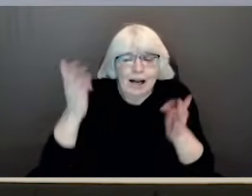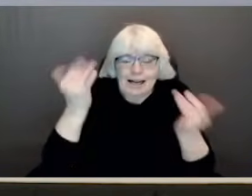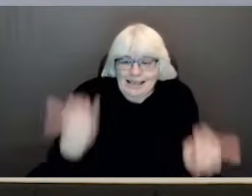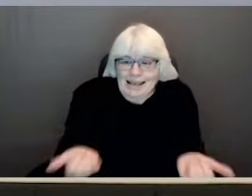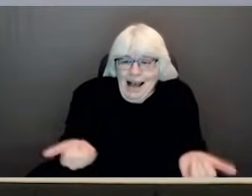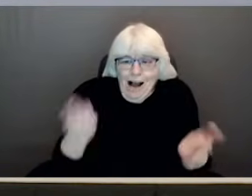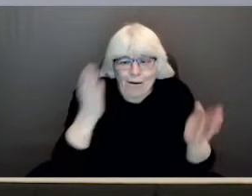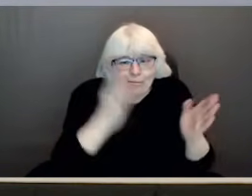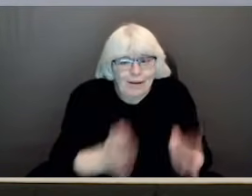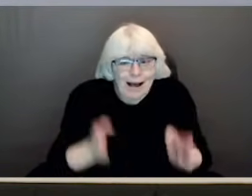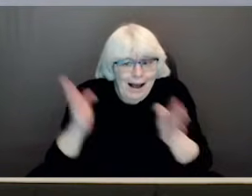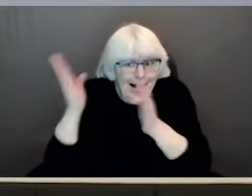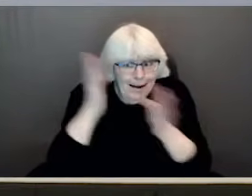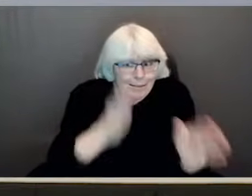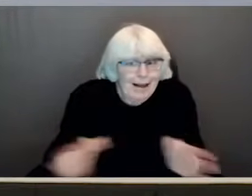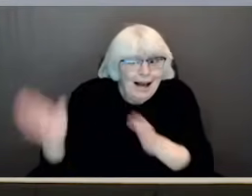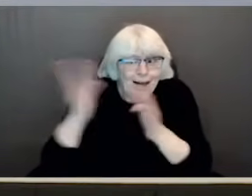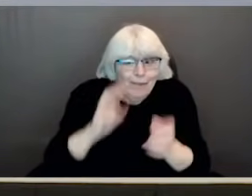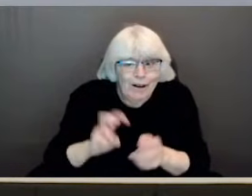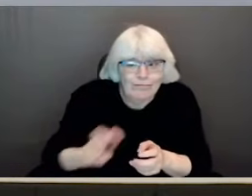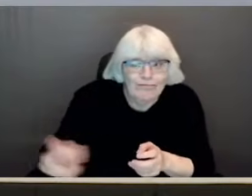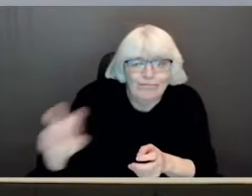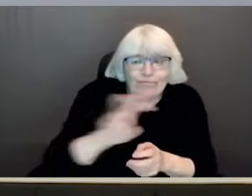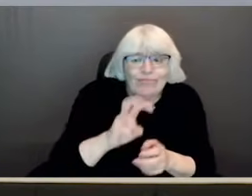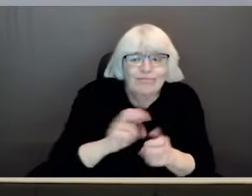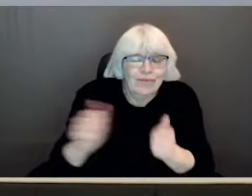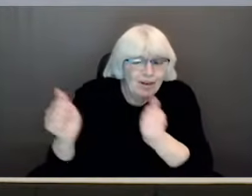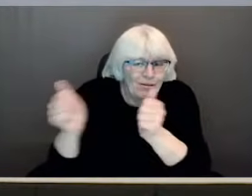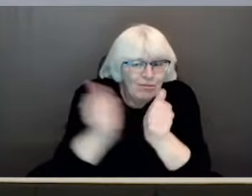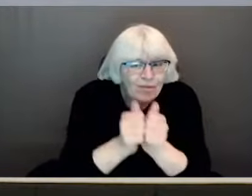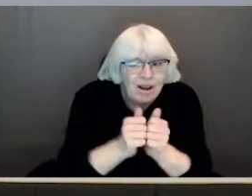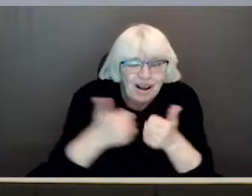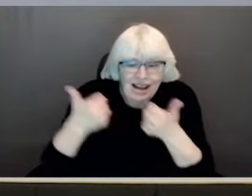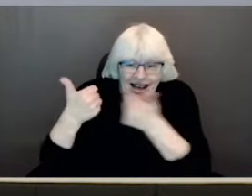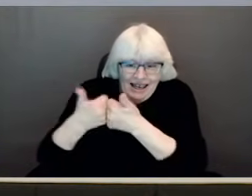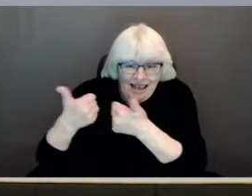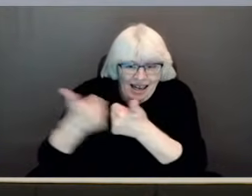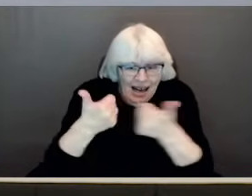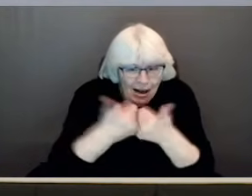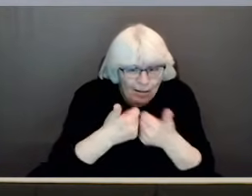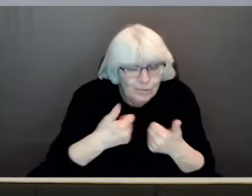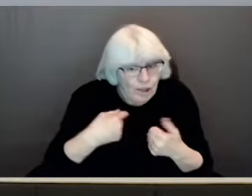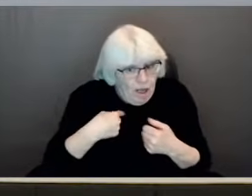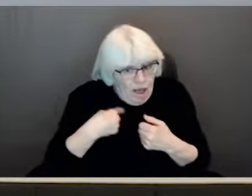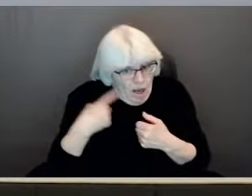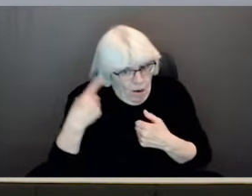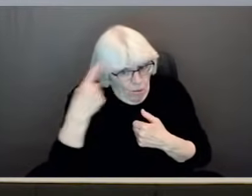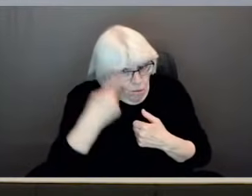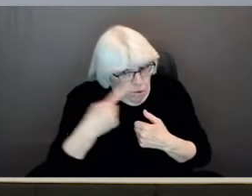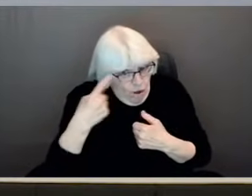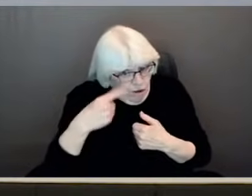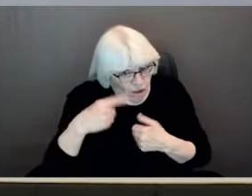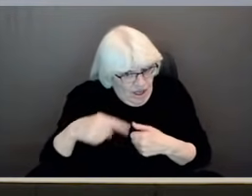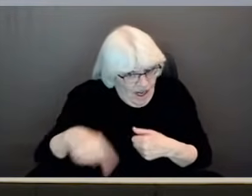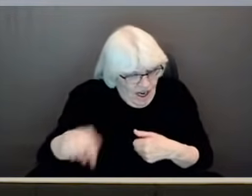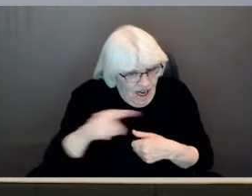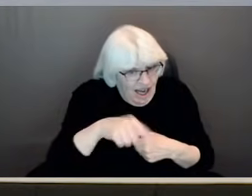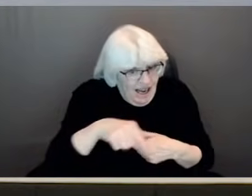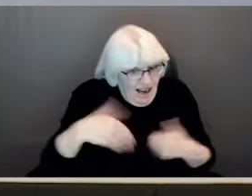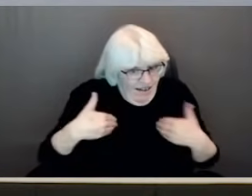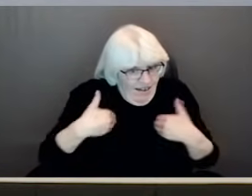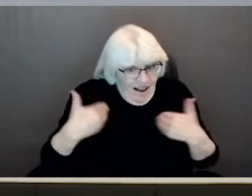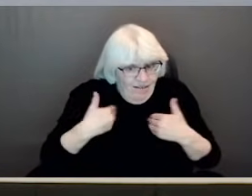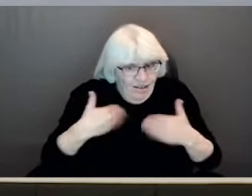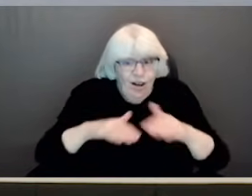under 12. What restrictions should players and families be following? Should they be considering not going, avoid some activities like shopping and going